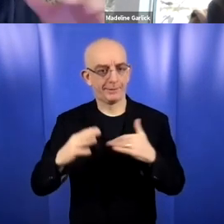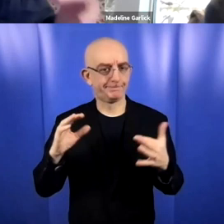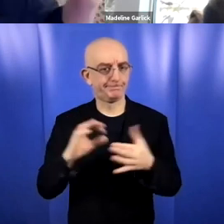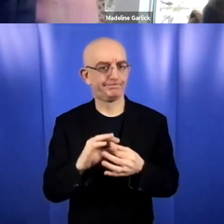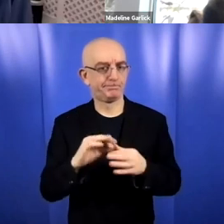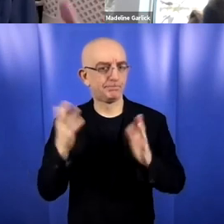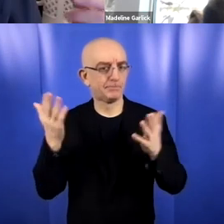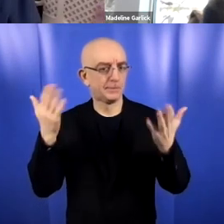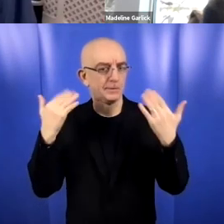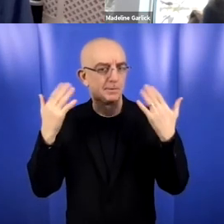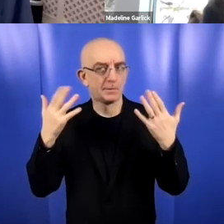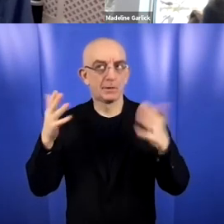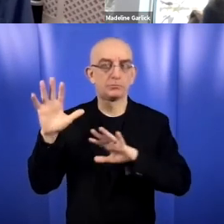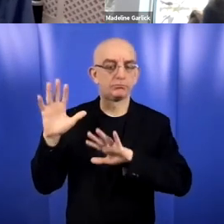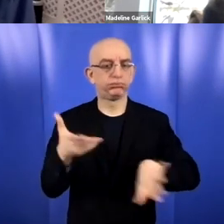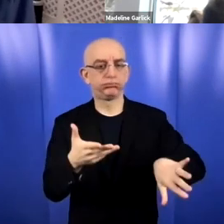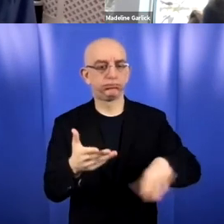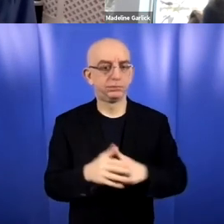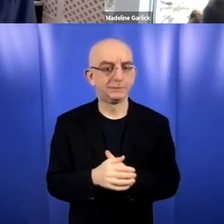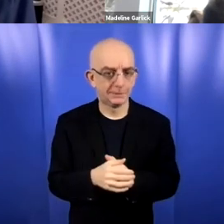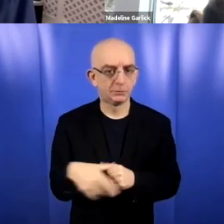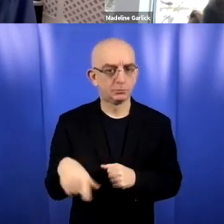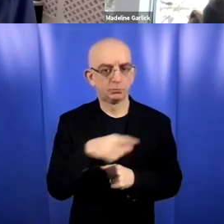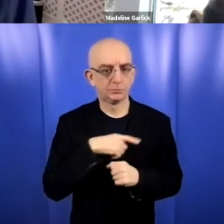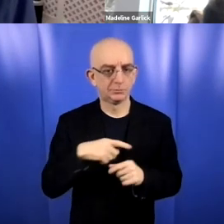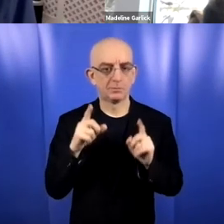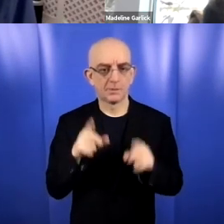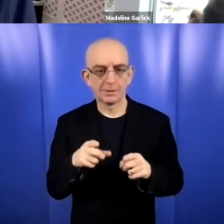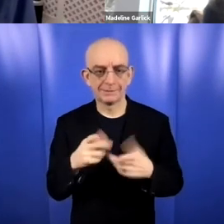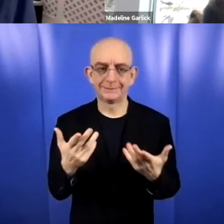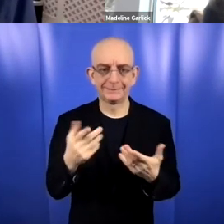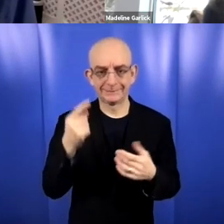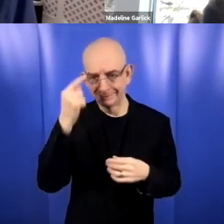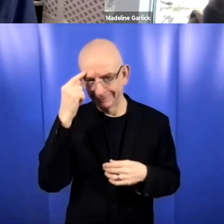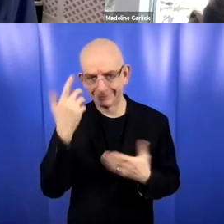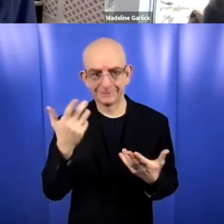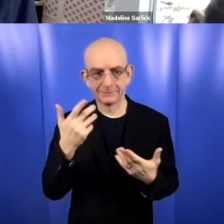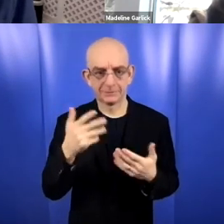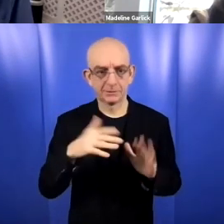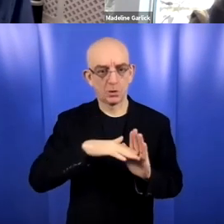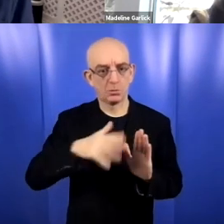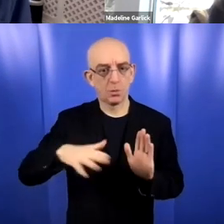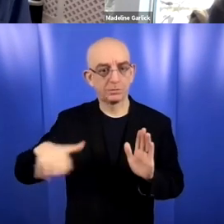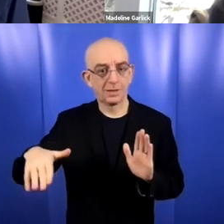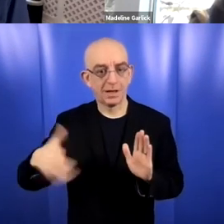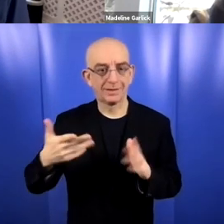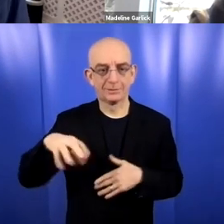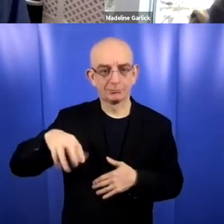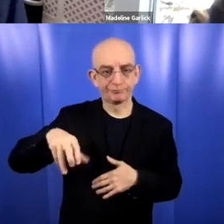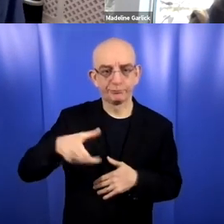ever greater numbers of people where conflict is revolving